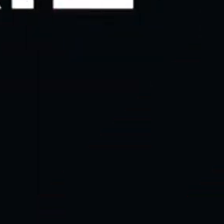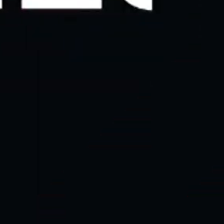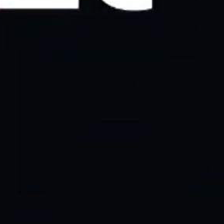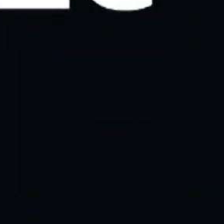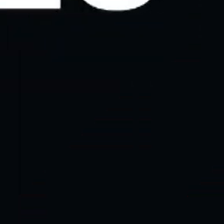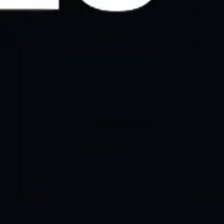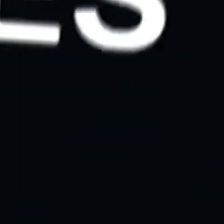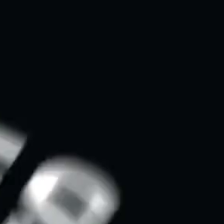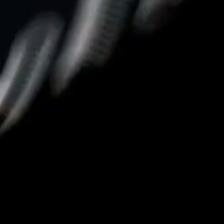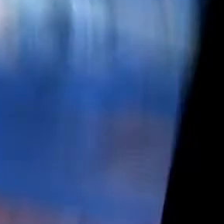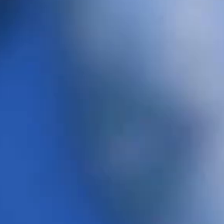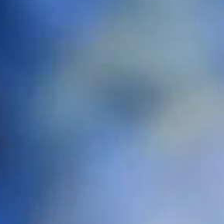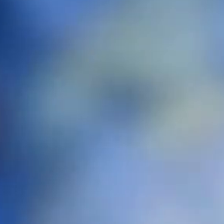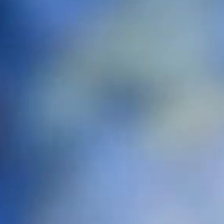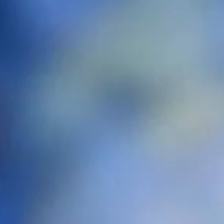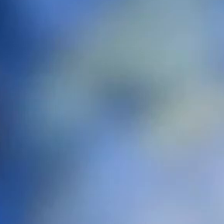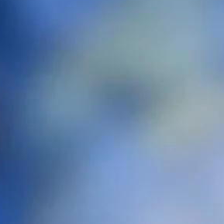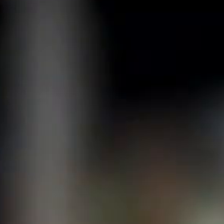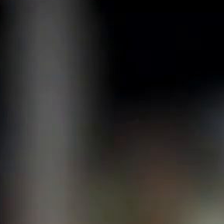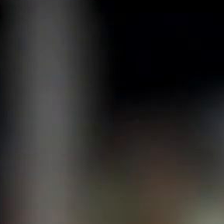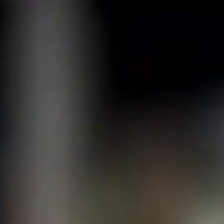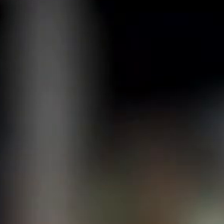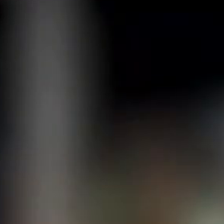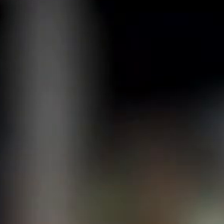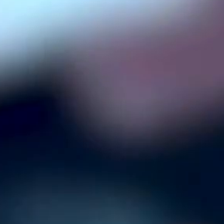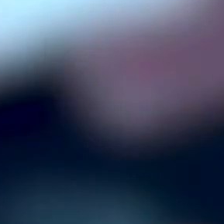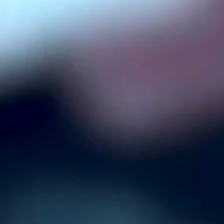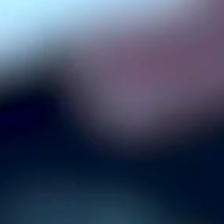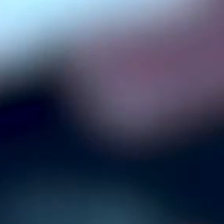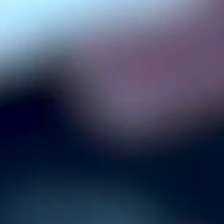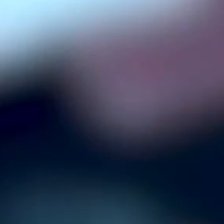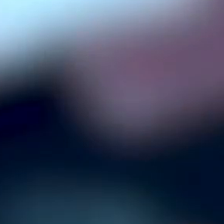On this week's episode of Fashion Diaries.